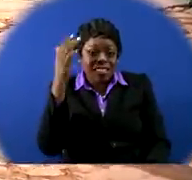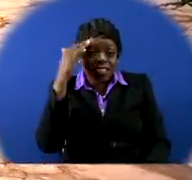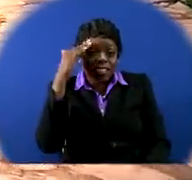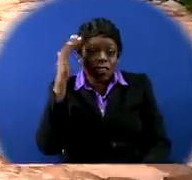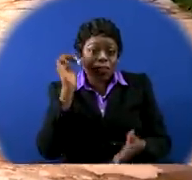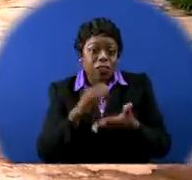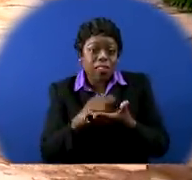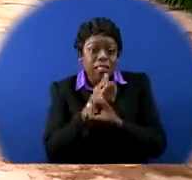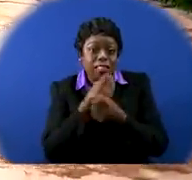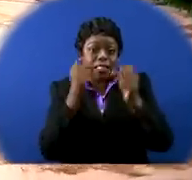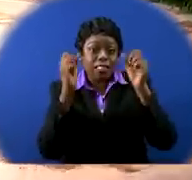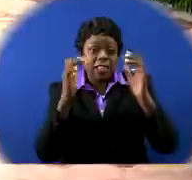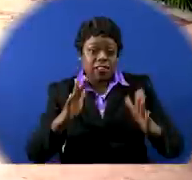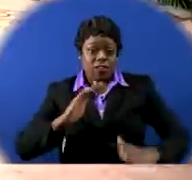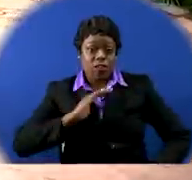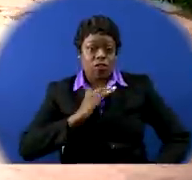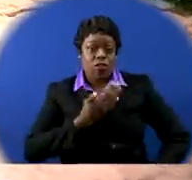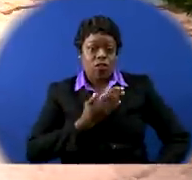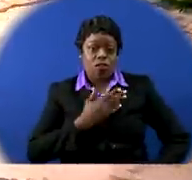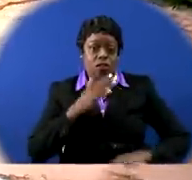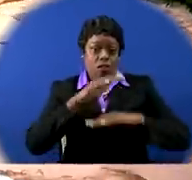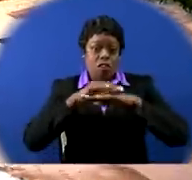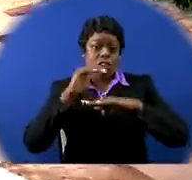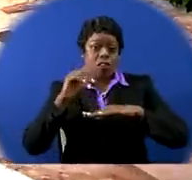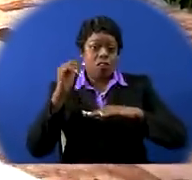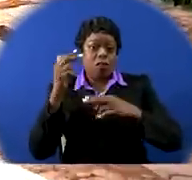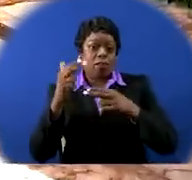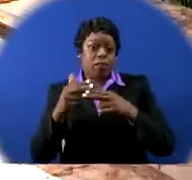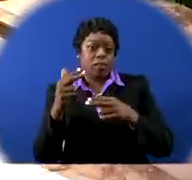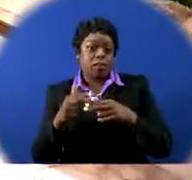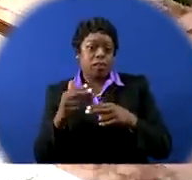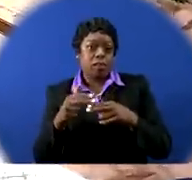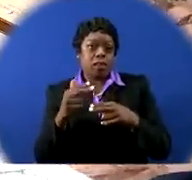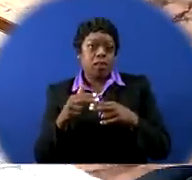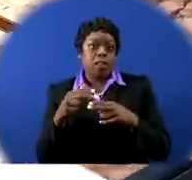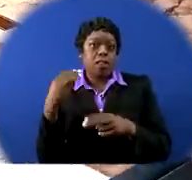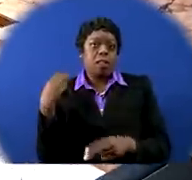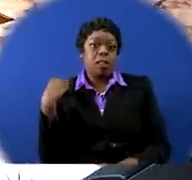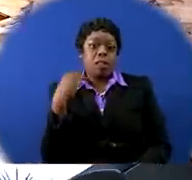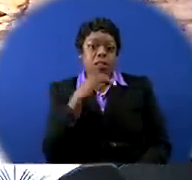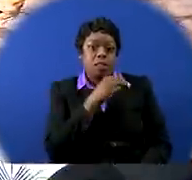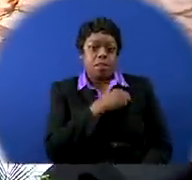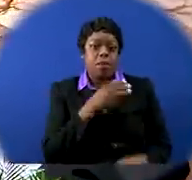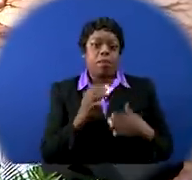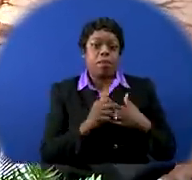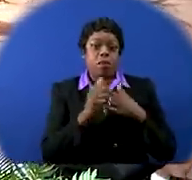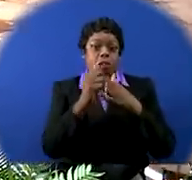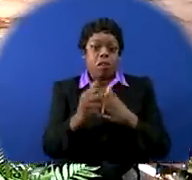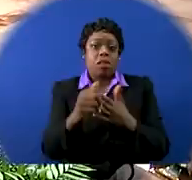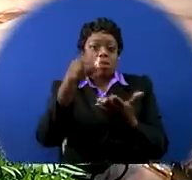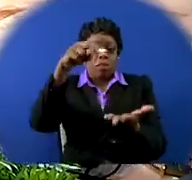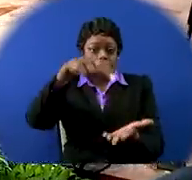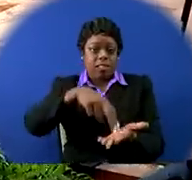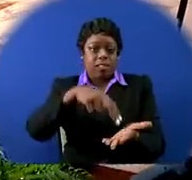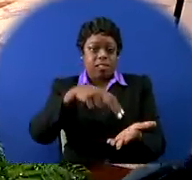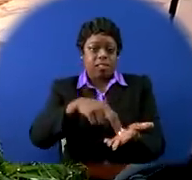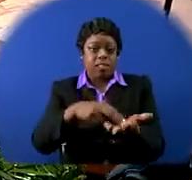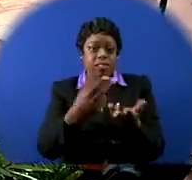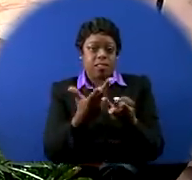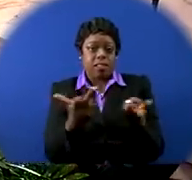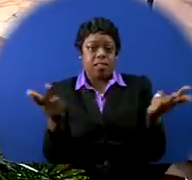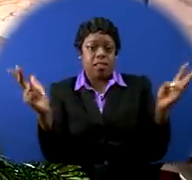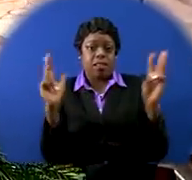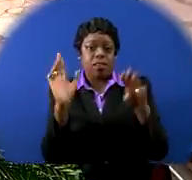one of us who calls upon his name. Nick Millens are going to come stand with me. Leaders are going to stand all around the cathedral and the